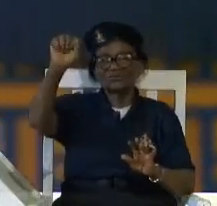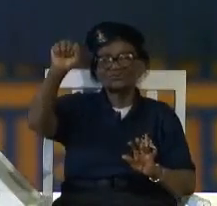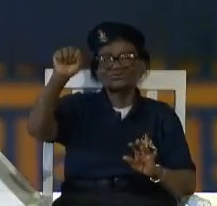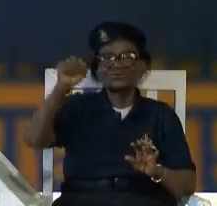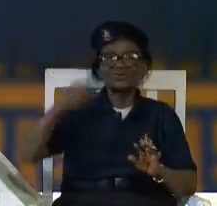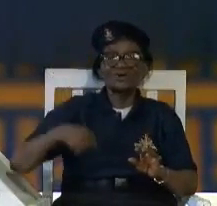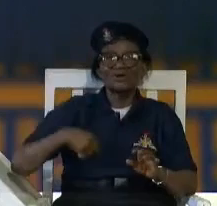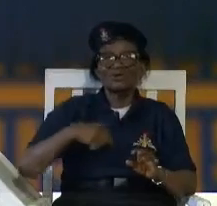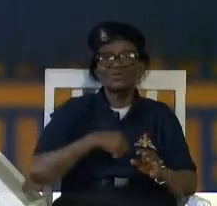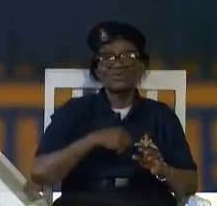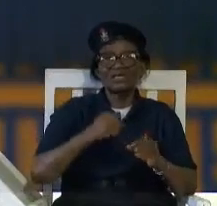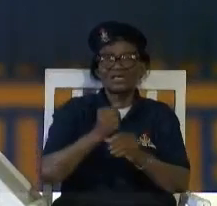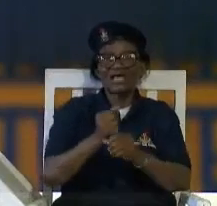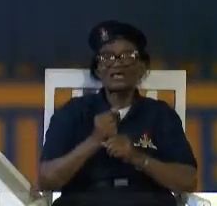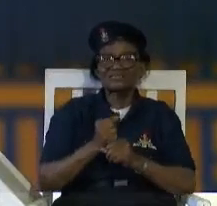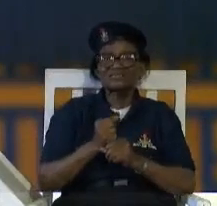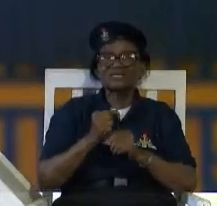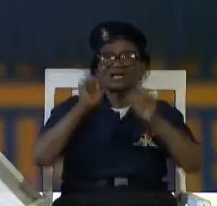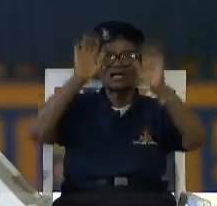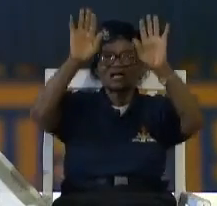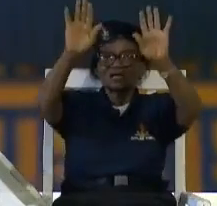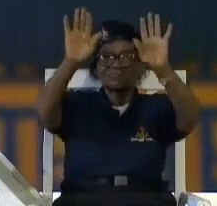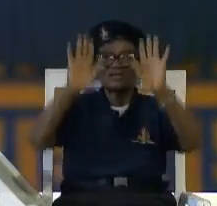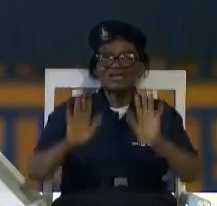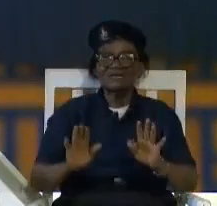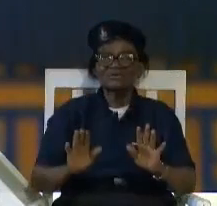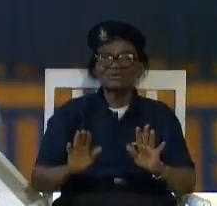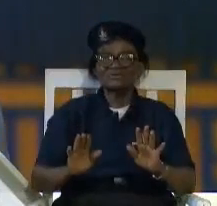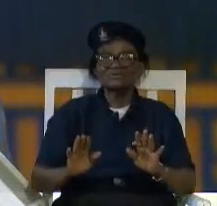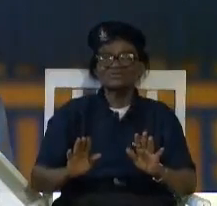We get miracles beyond the normal.